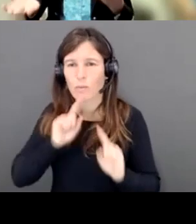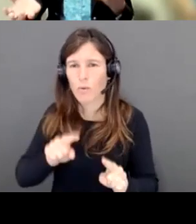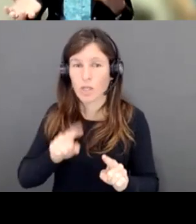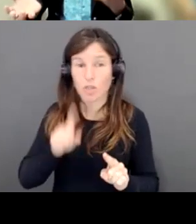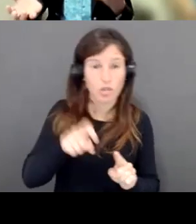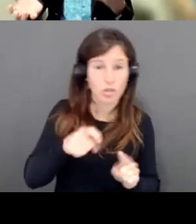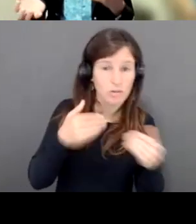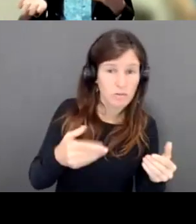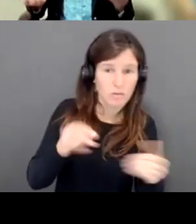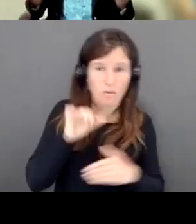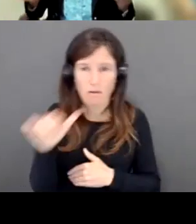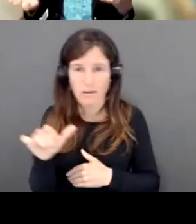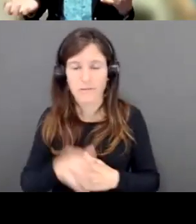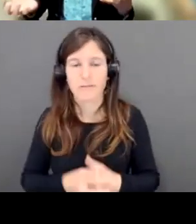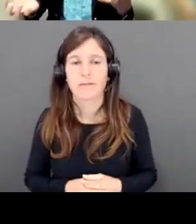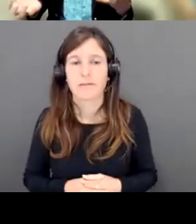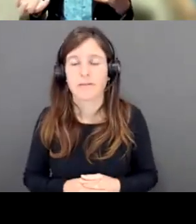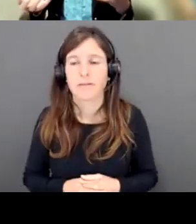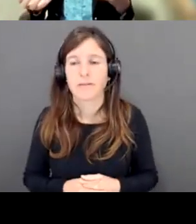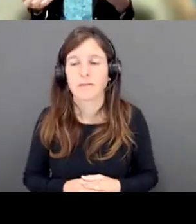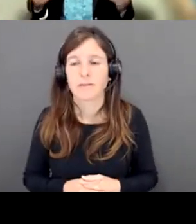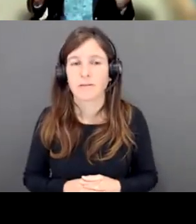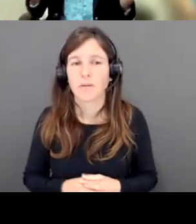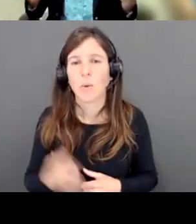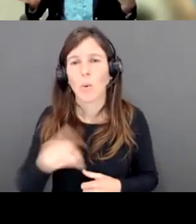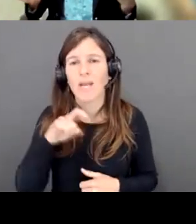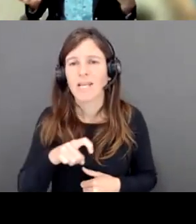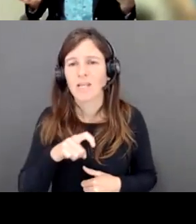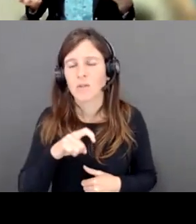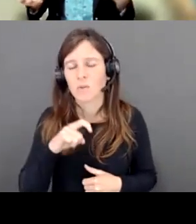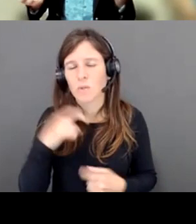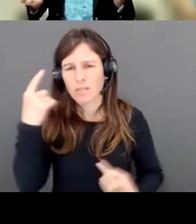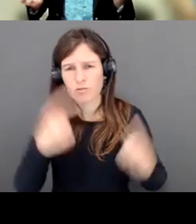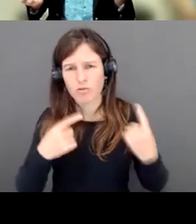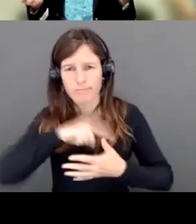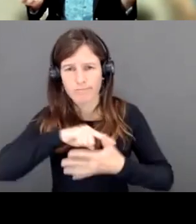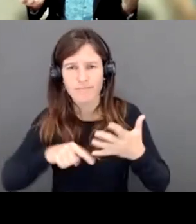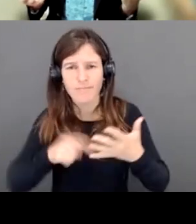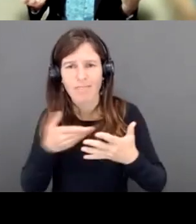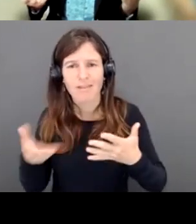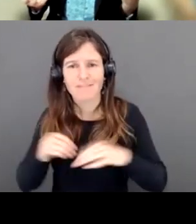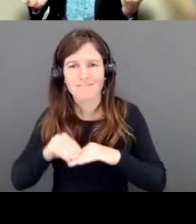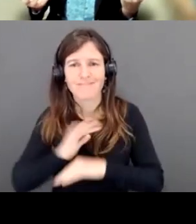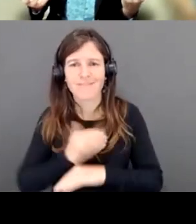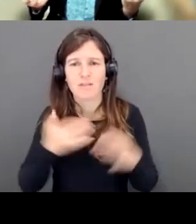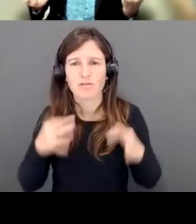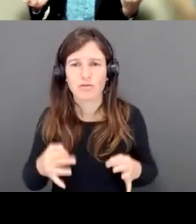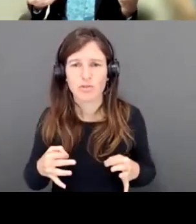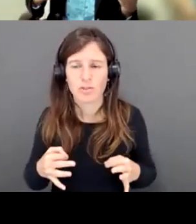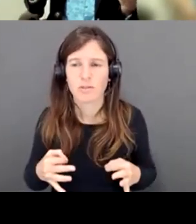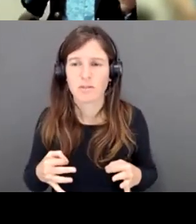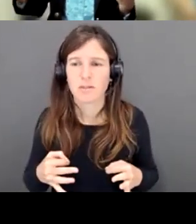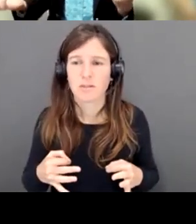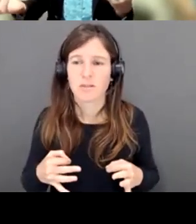that we try to maybe balance, or after unpacking, realizing that some